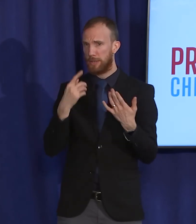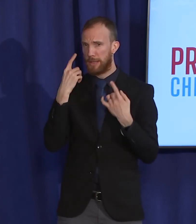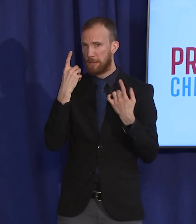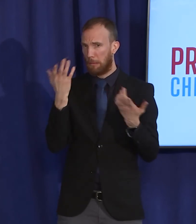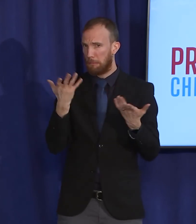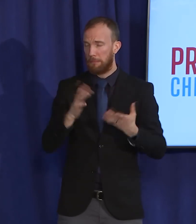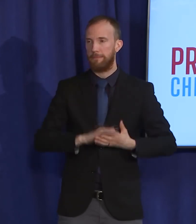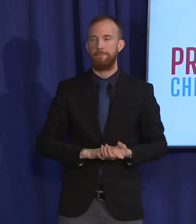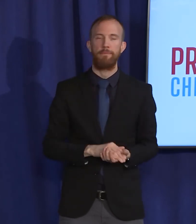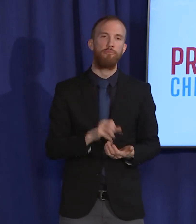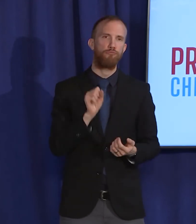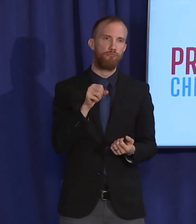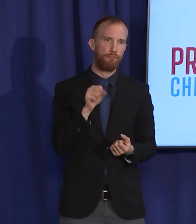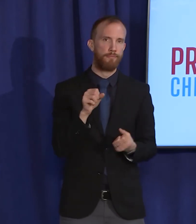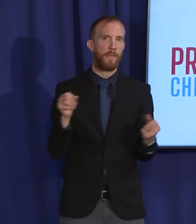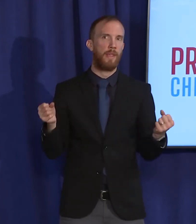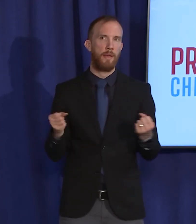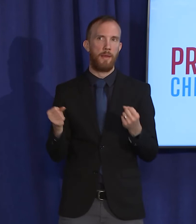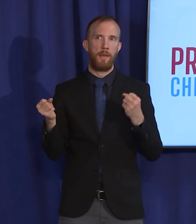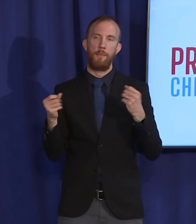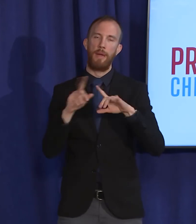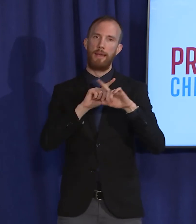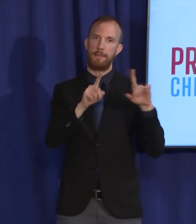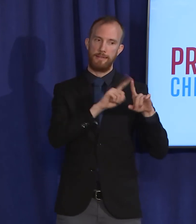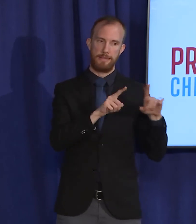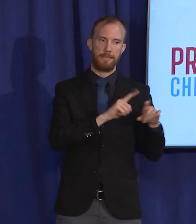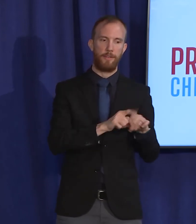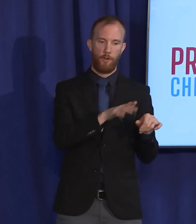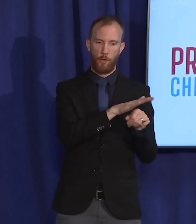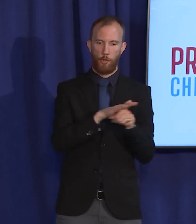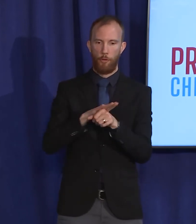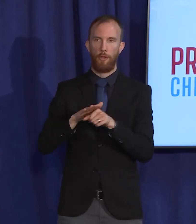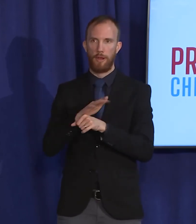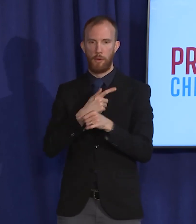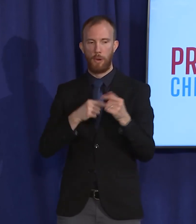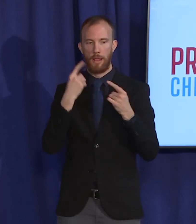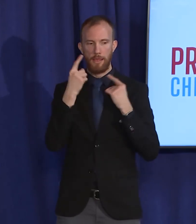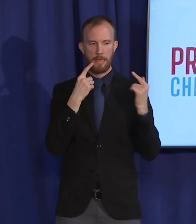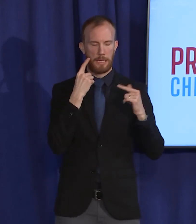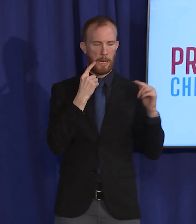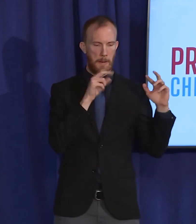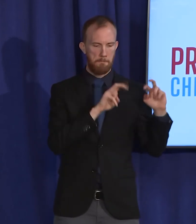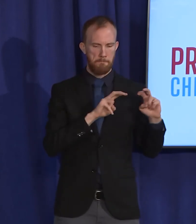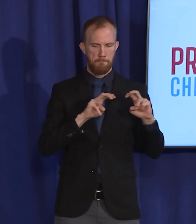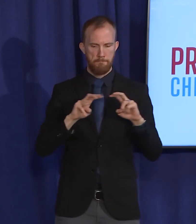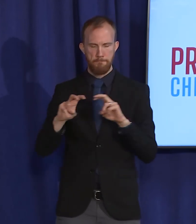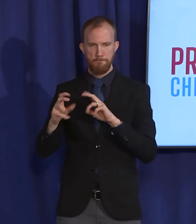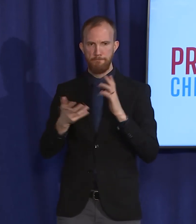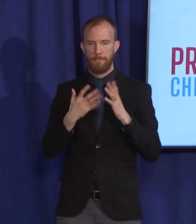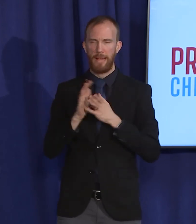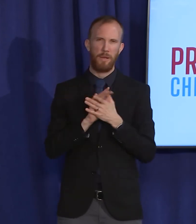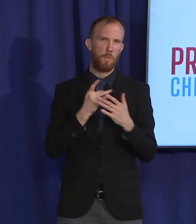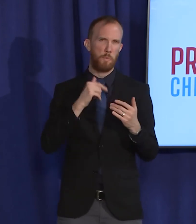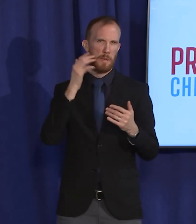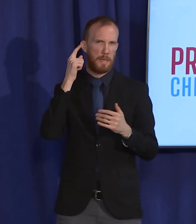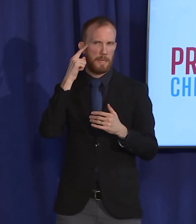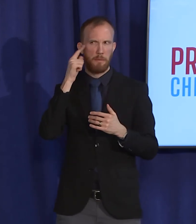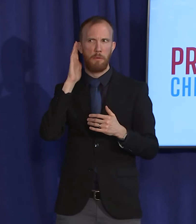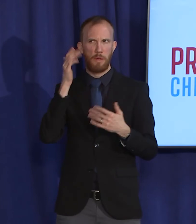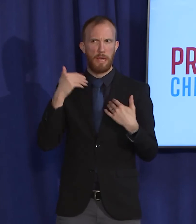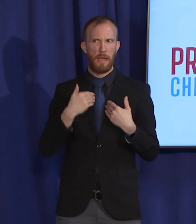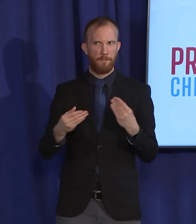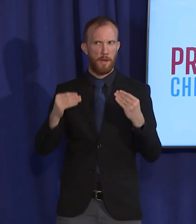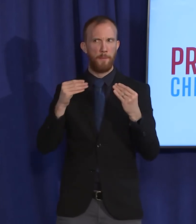Yeah, so there are a lot of different locations that are under consideration. I expect we'll be making some